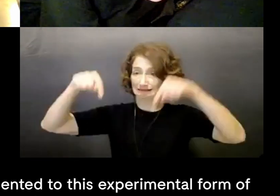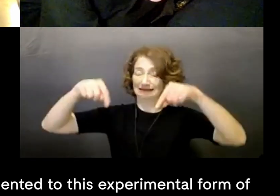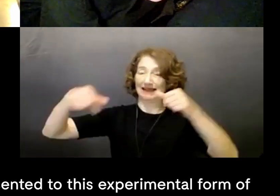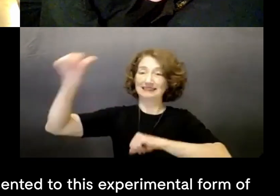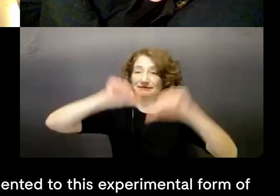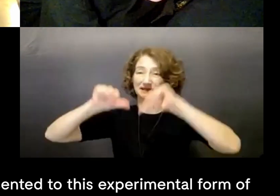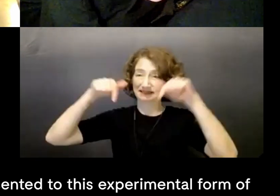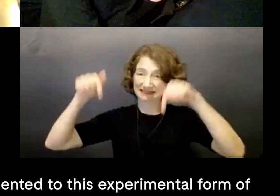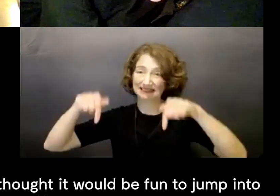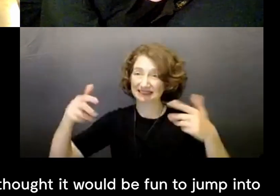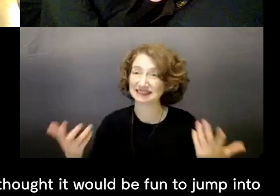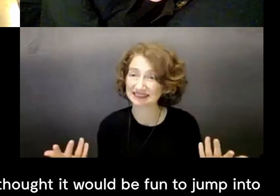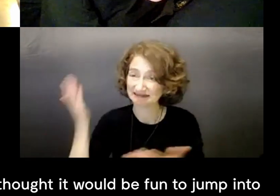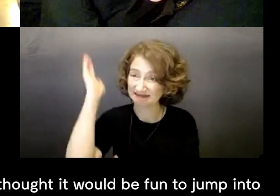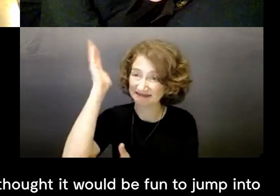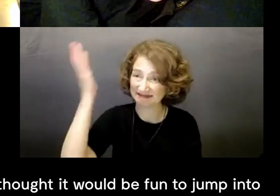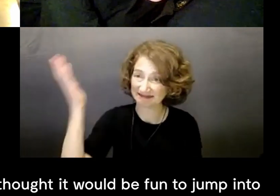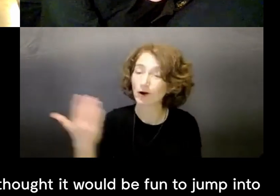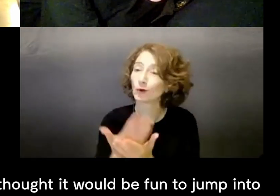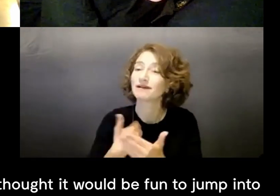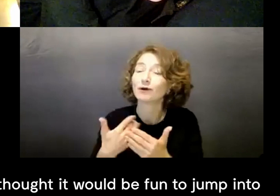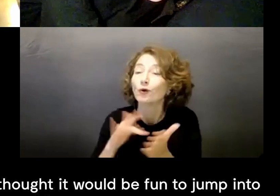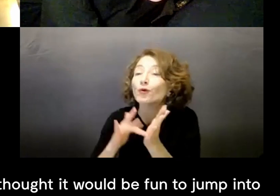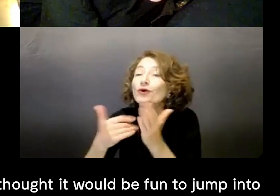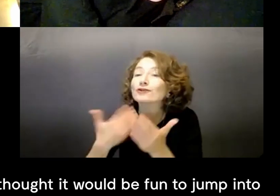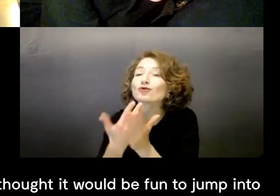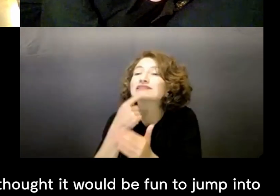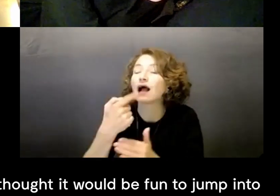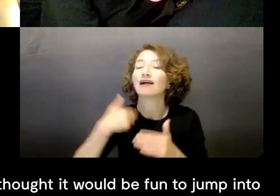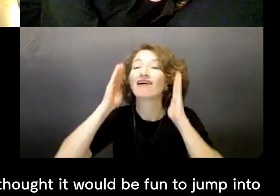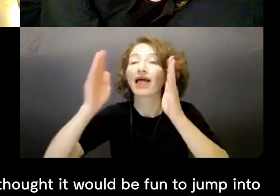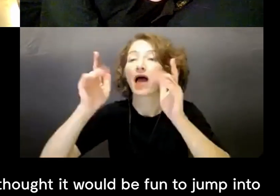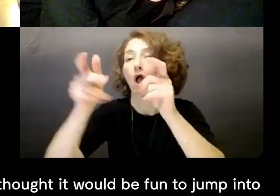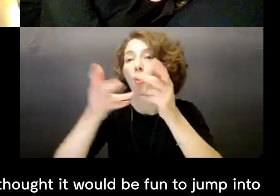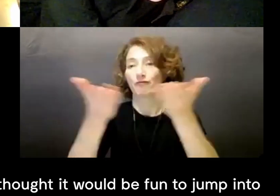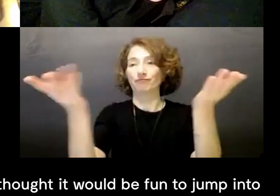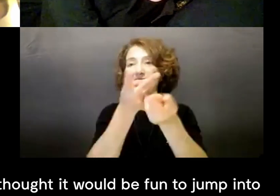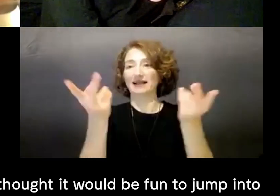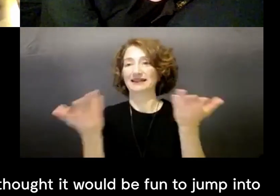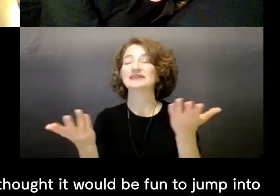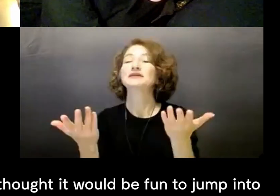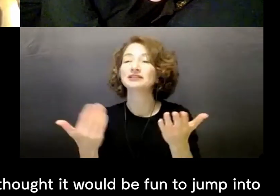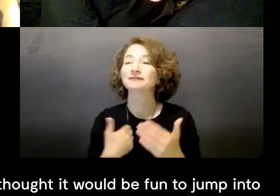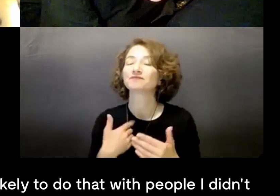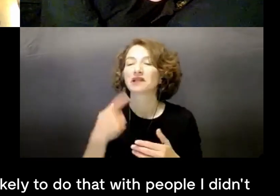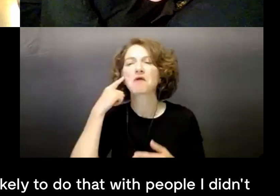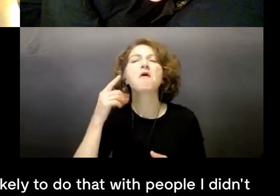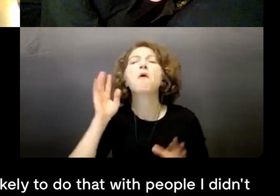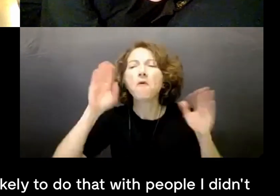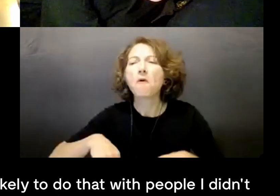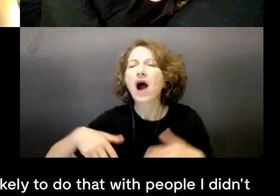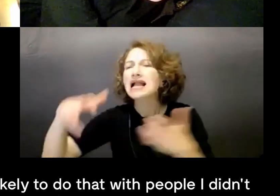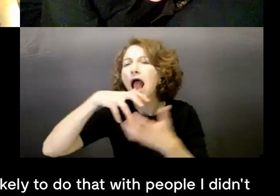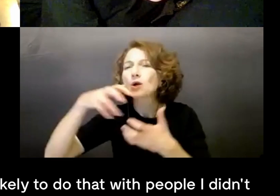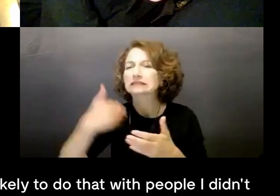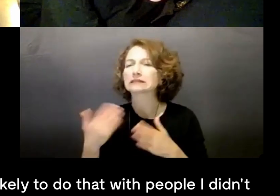experimental form of Keynote, because I trust you two, and I thought it would be fun to jump into the mess with you, but I